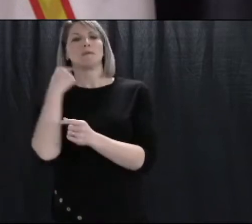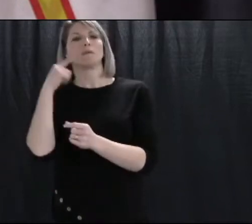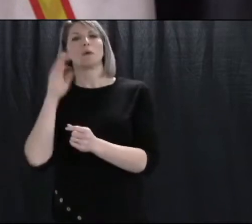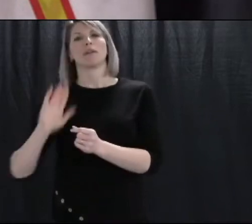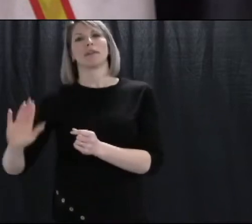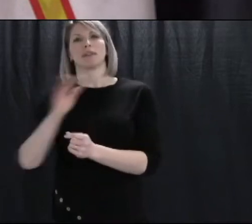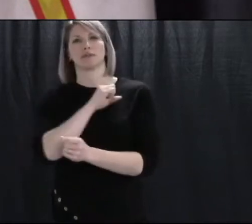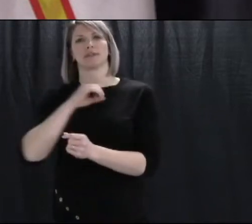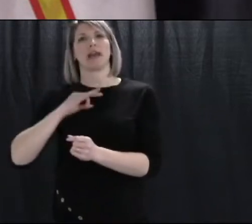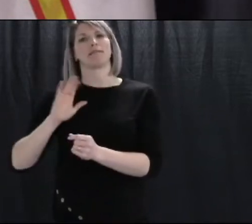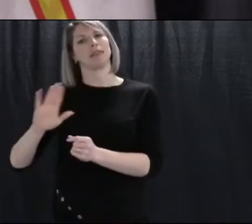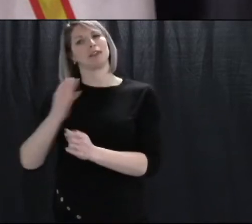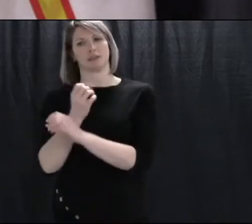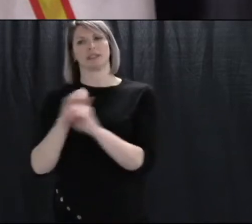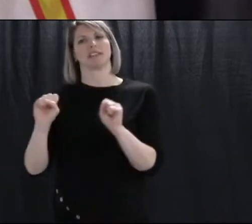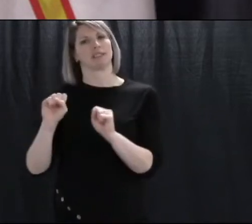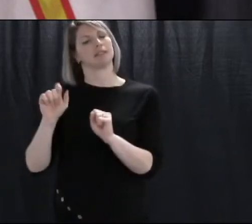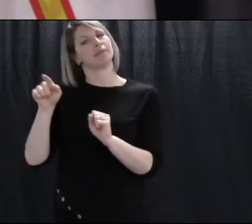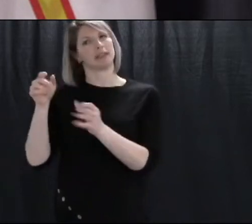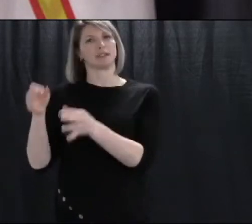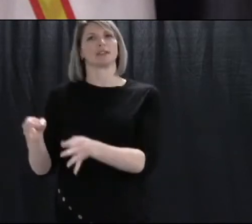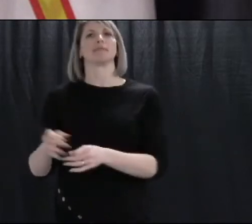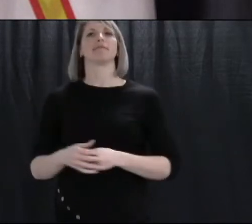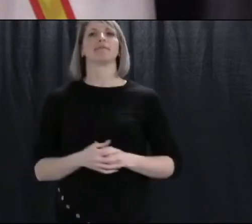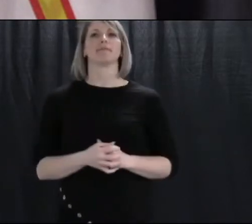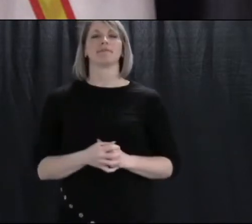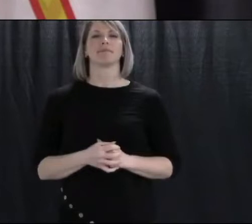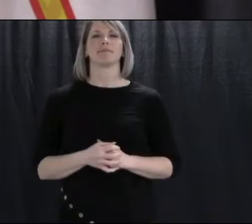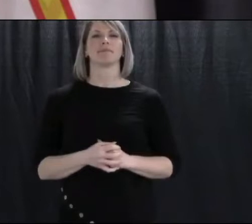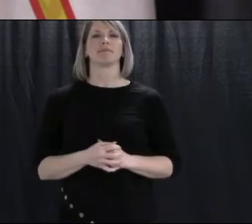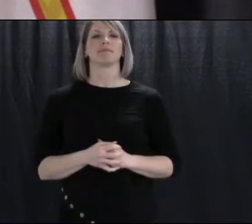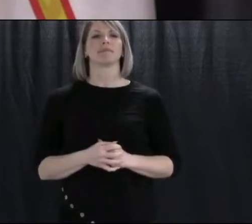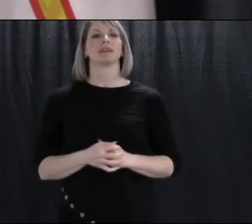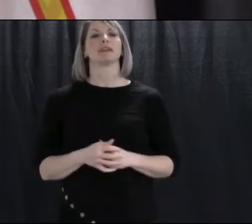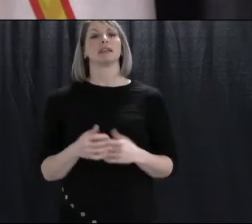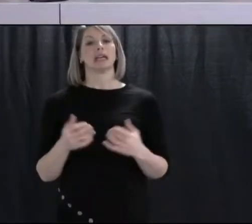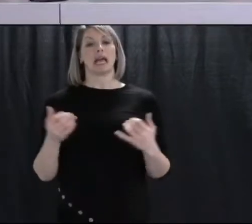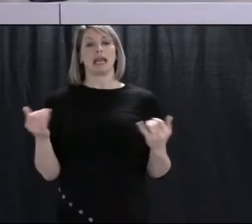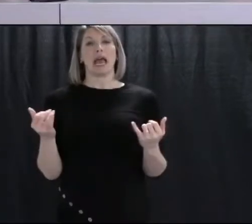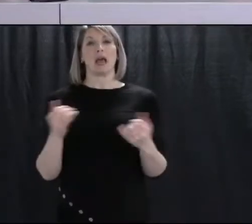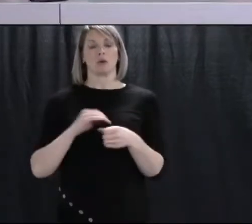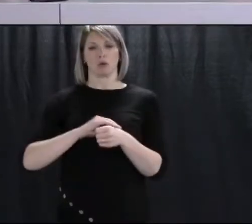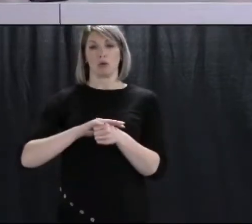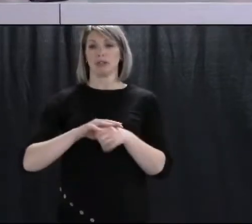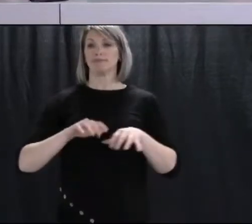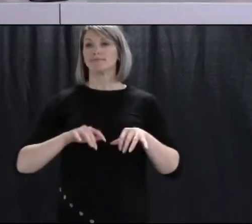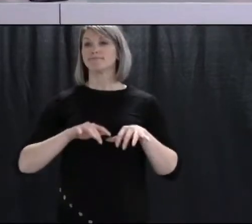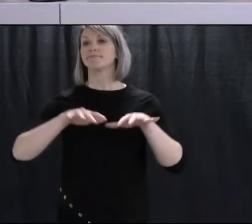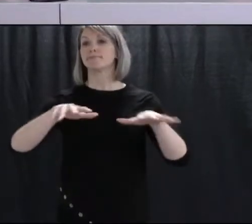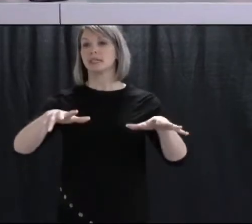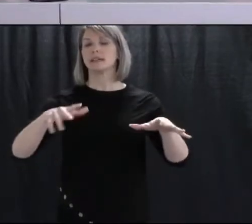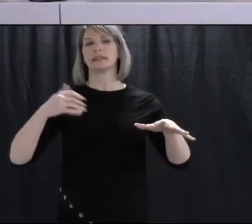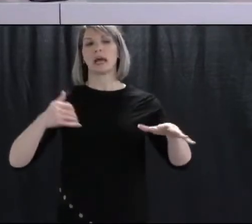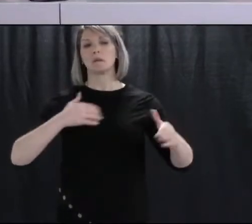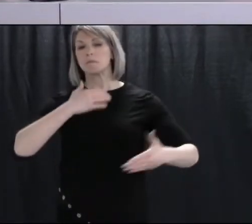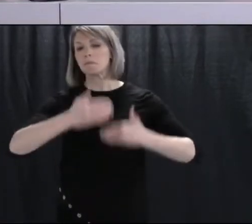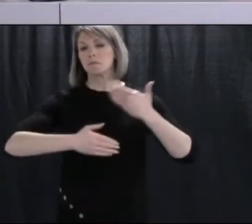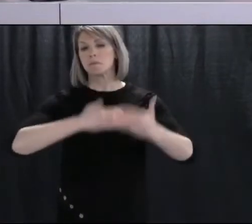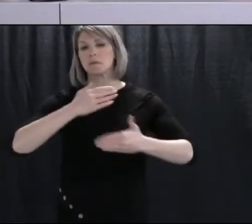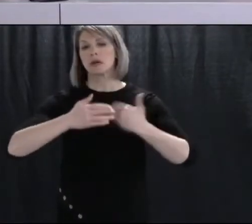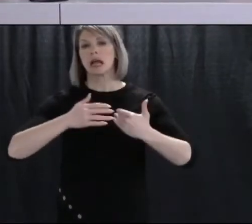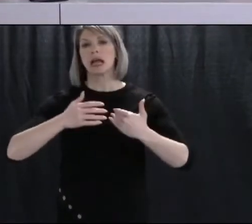in this situation. As we work through this ever-evolving situation, the Liberal leadership race has now been